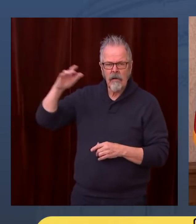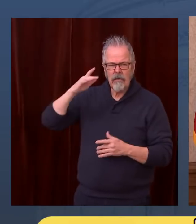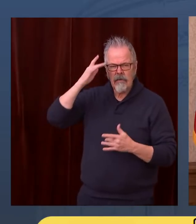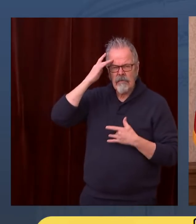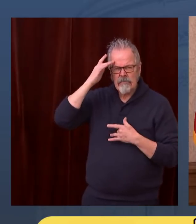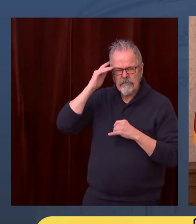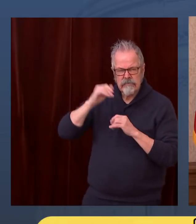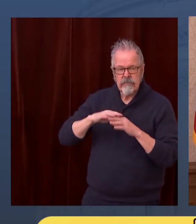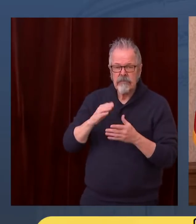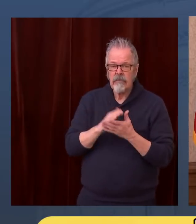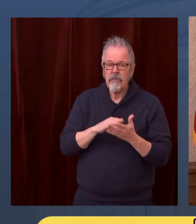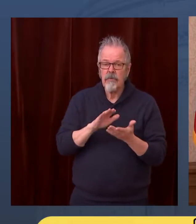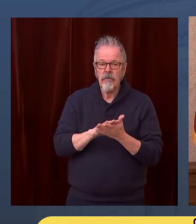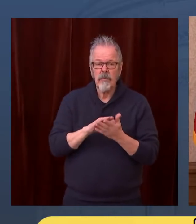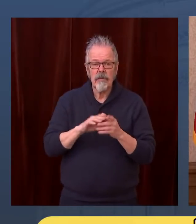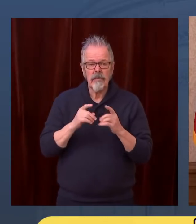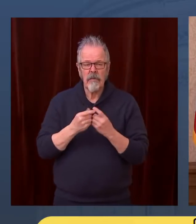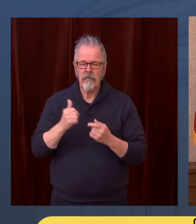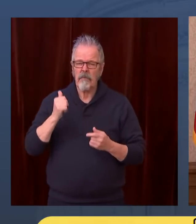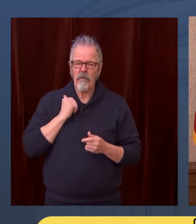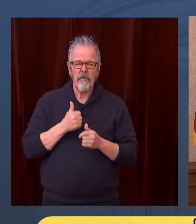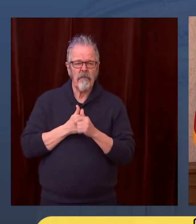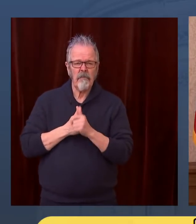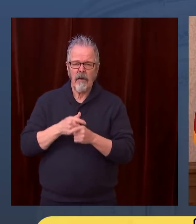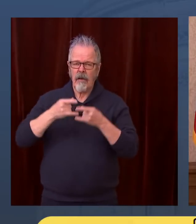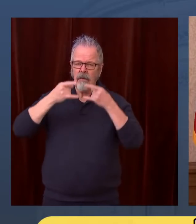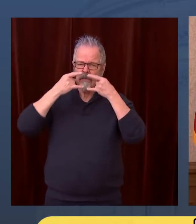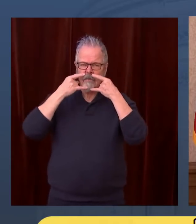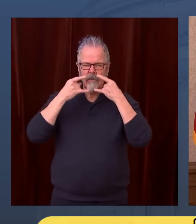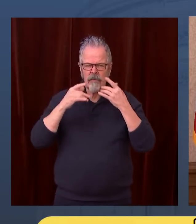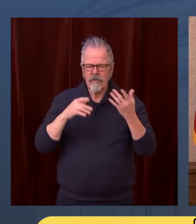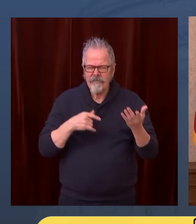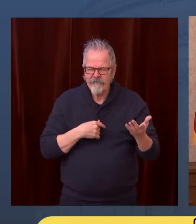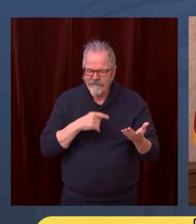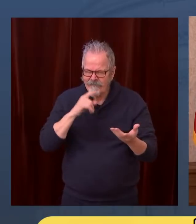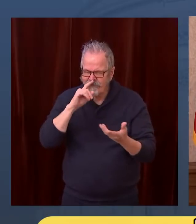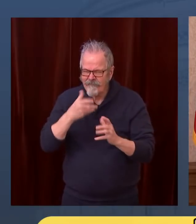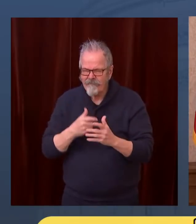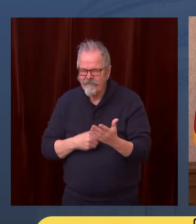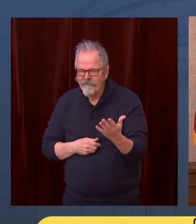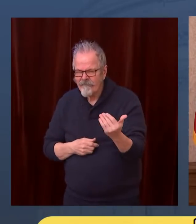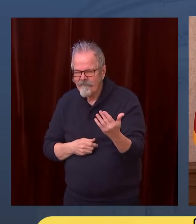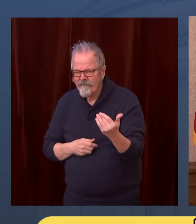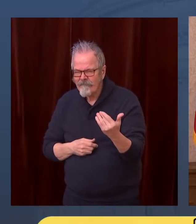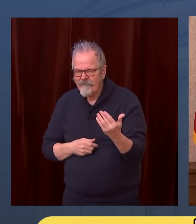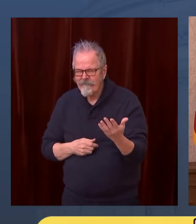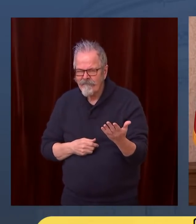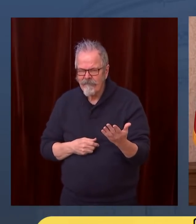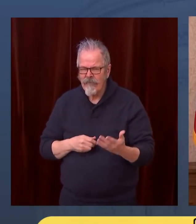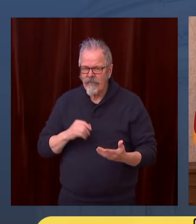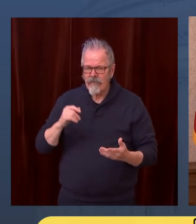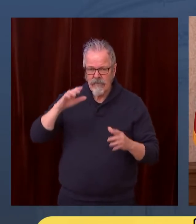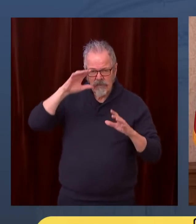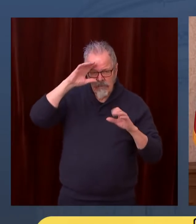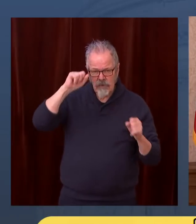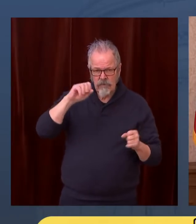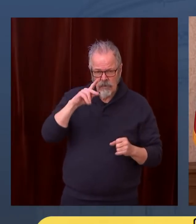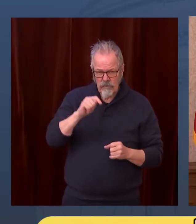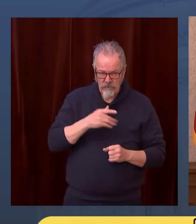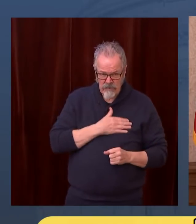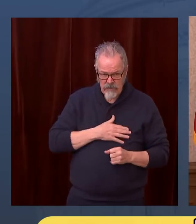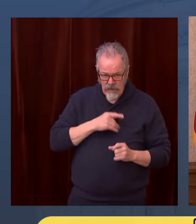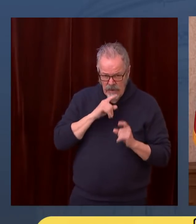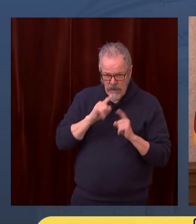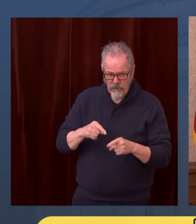are closed here. So can we have those questions, both the governor and the superintendent, please? Thank you. Well, we have found